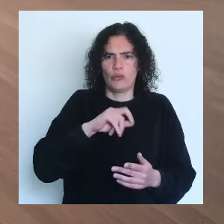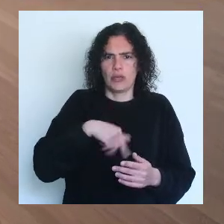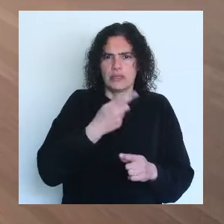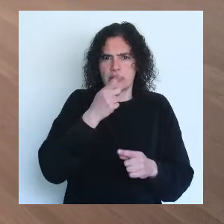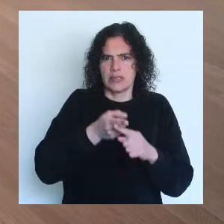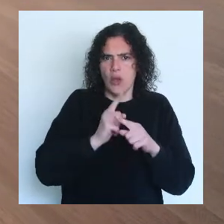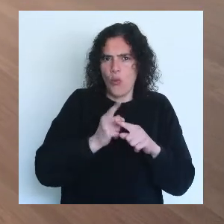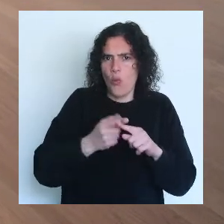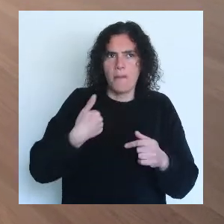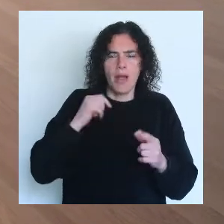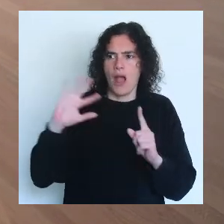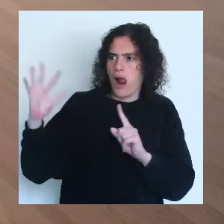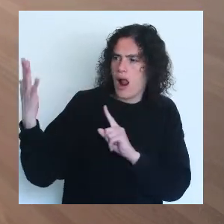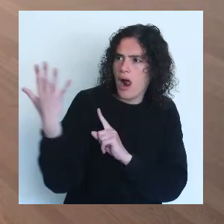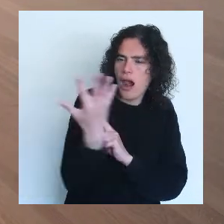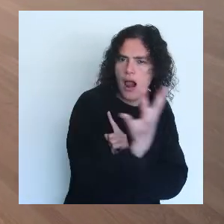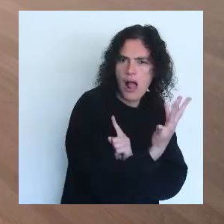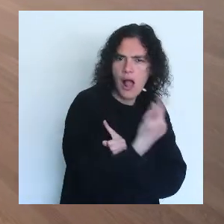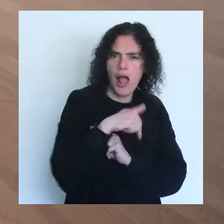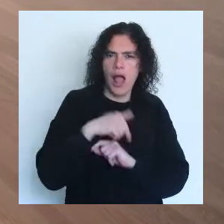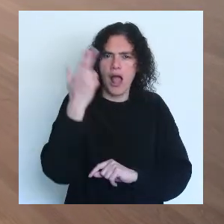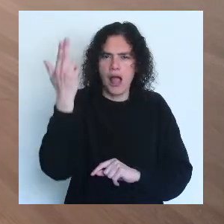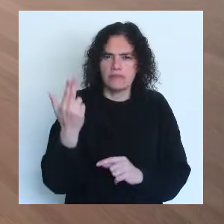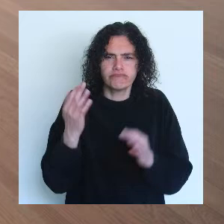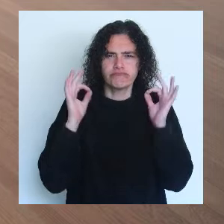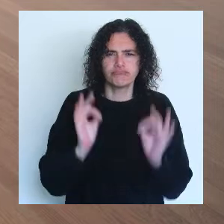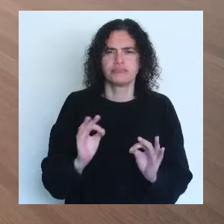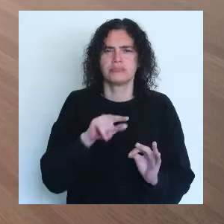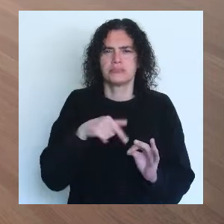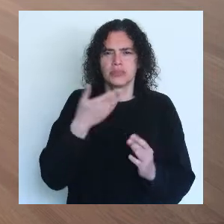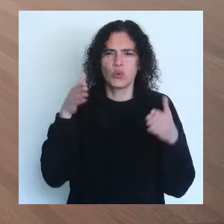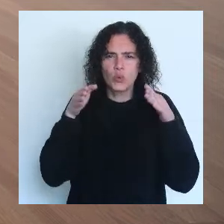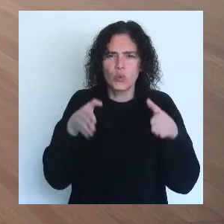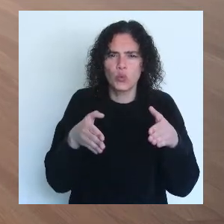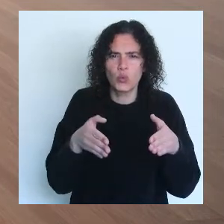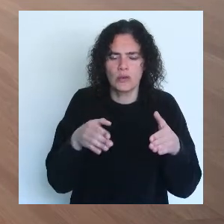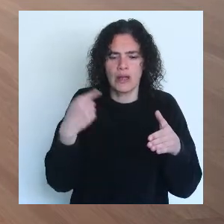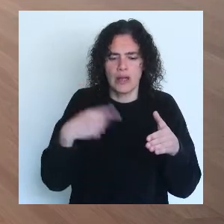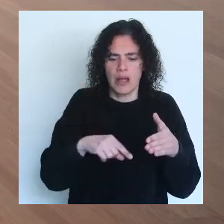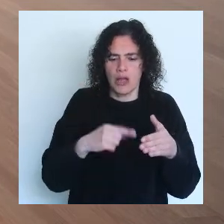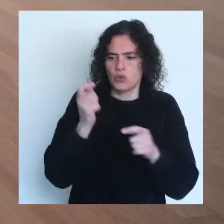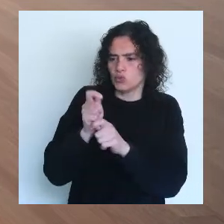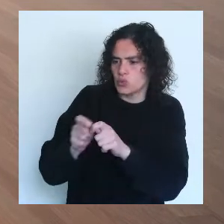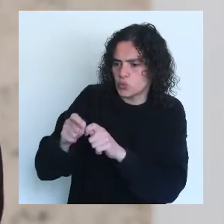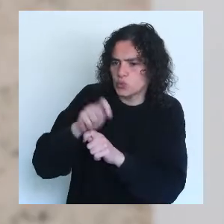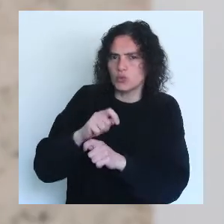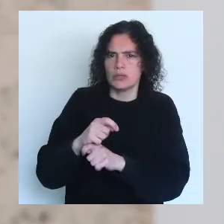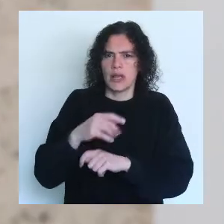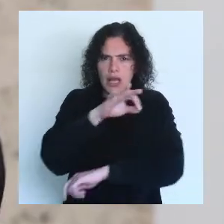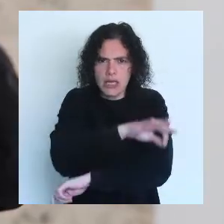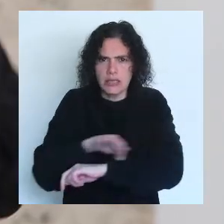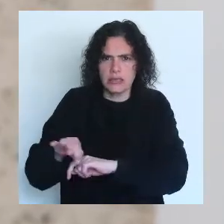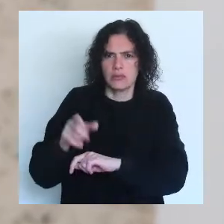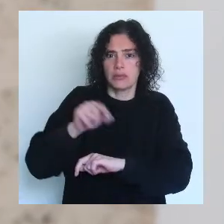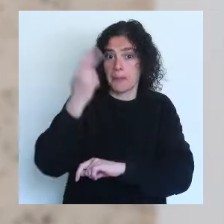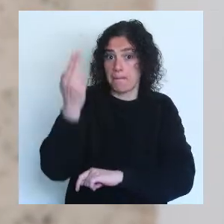in Rome, you are surrounded by the absolute concentration of